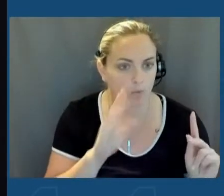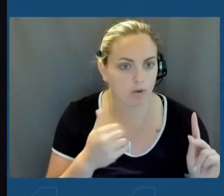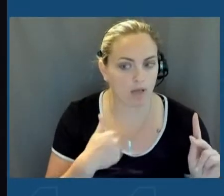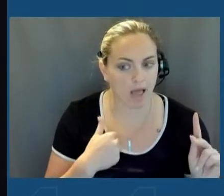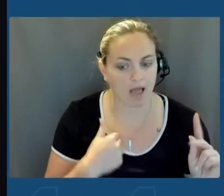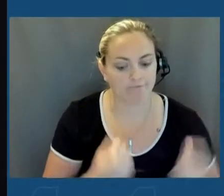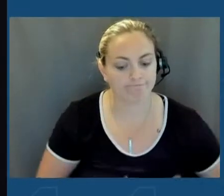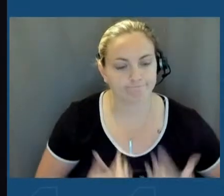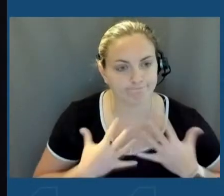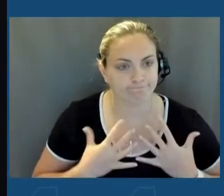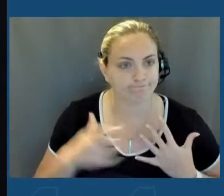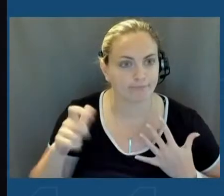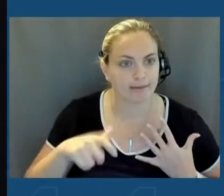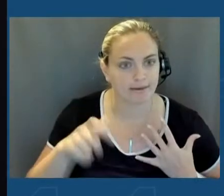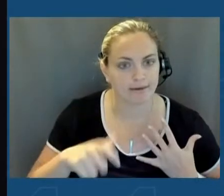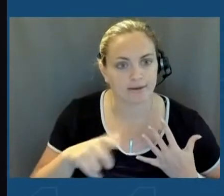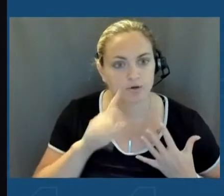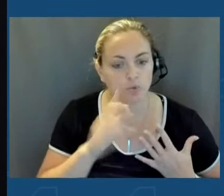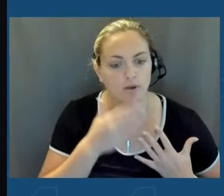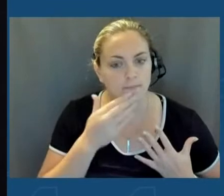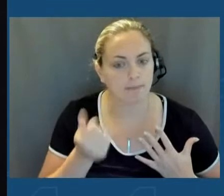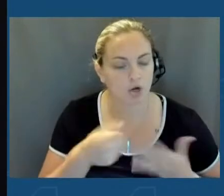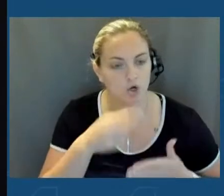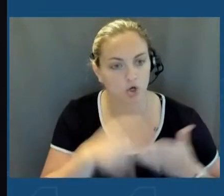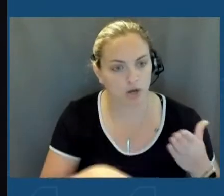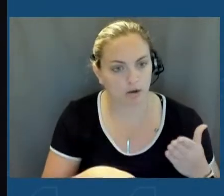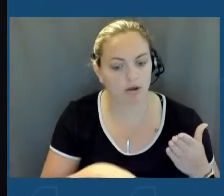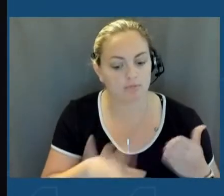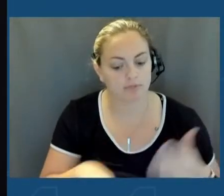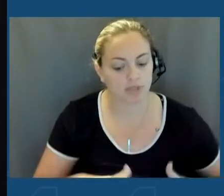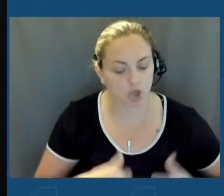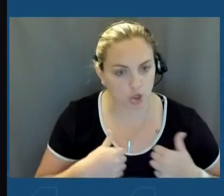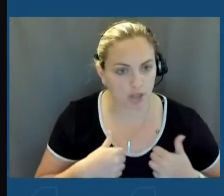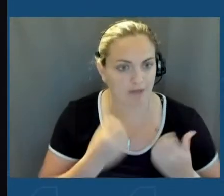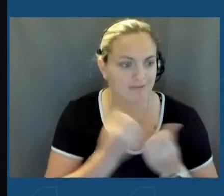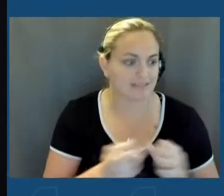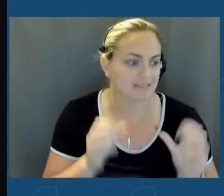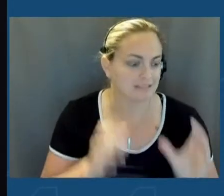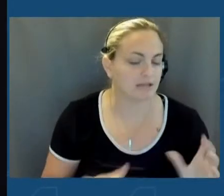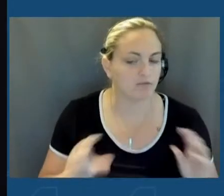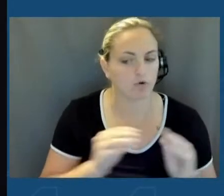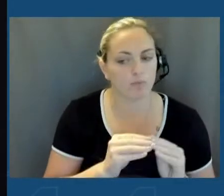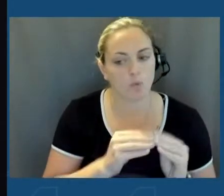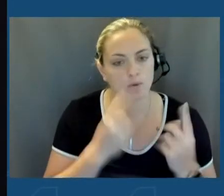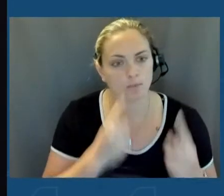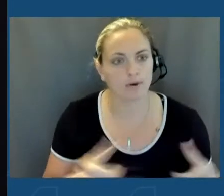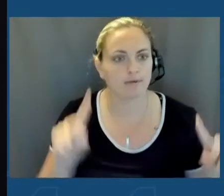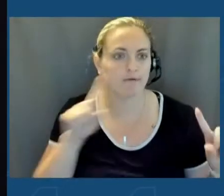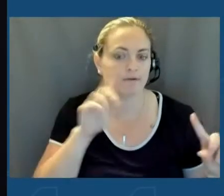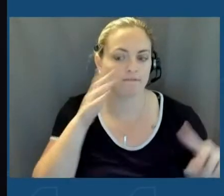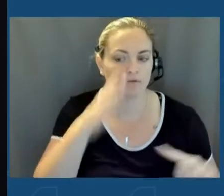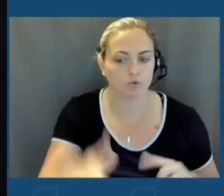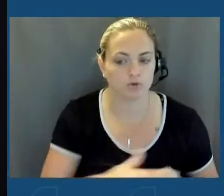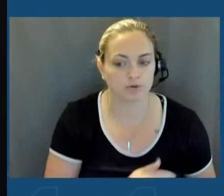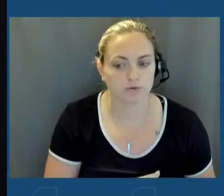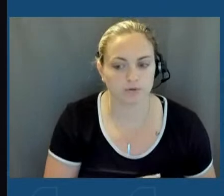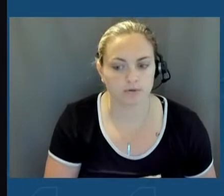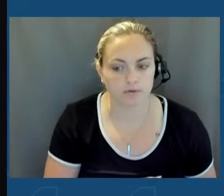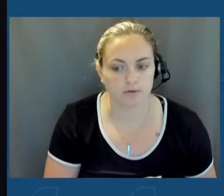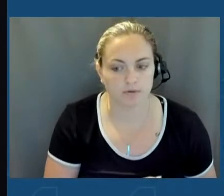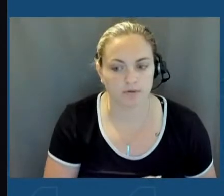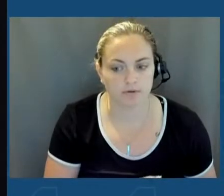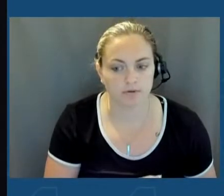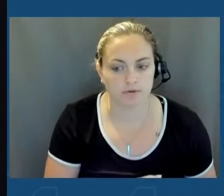influences they need to have better outcomes in their lives, a safer, more productive future. So thank you and the whole team here at the